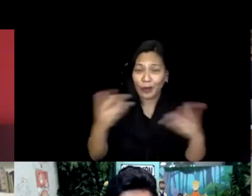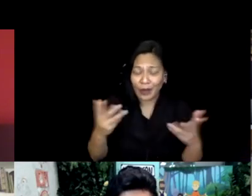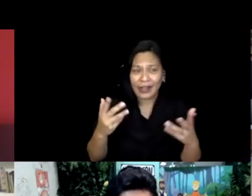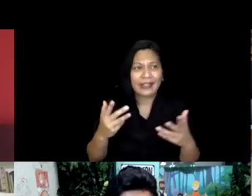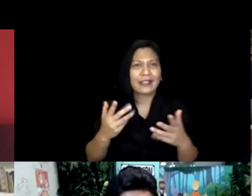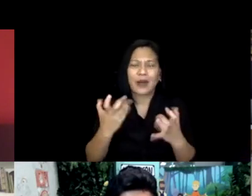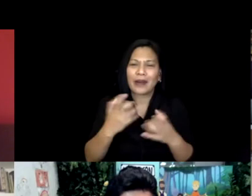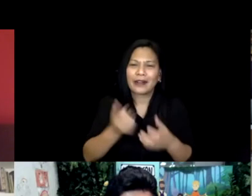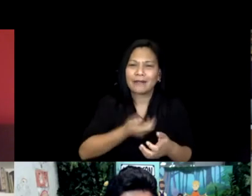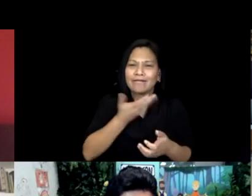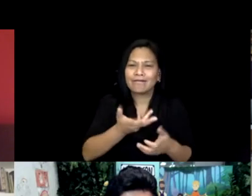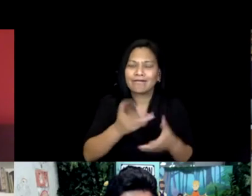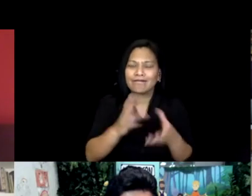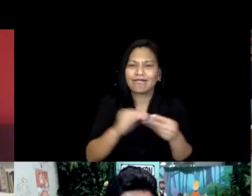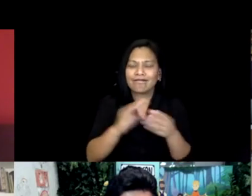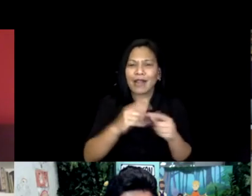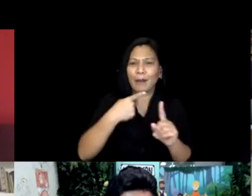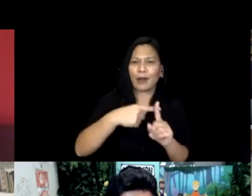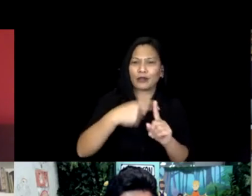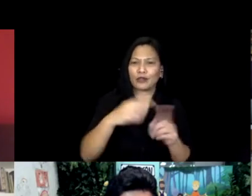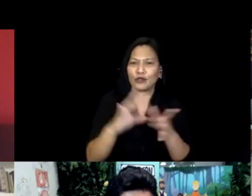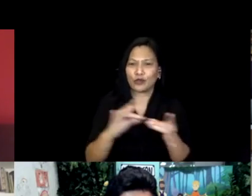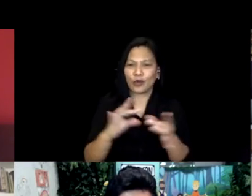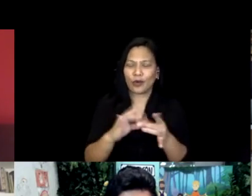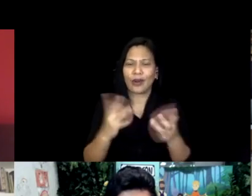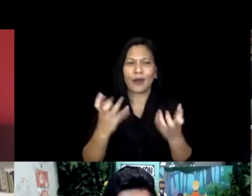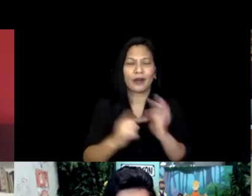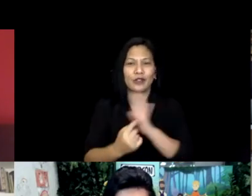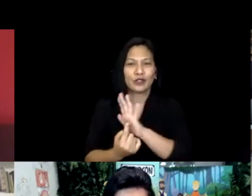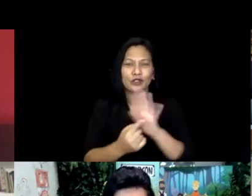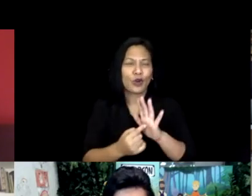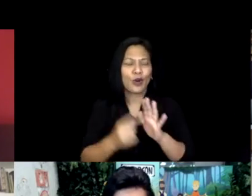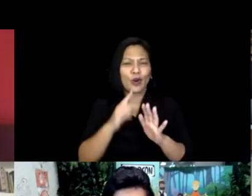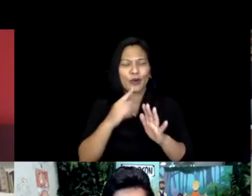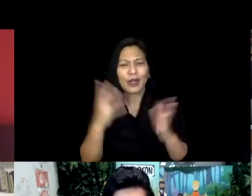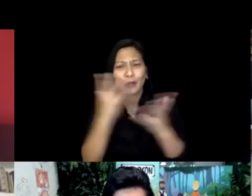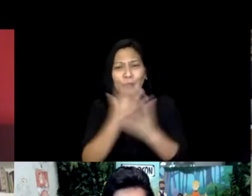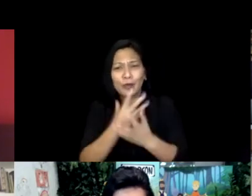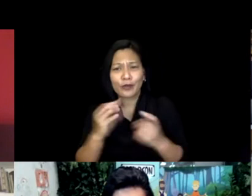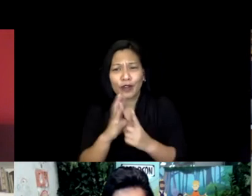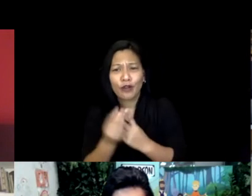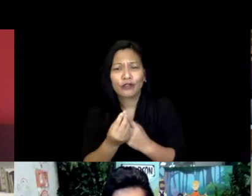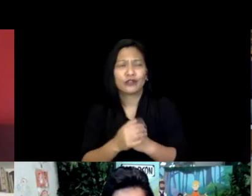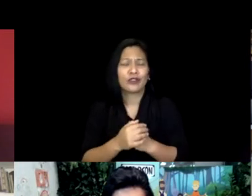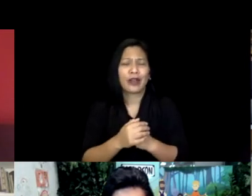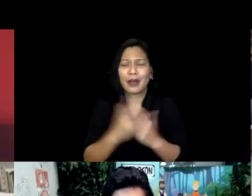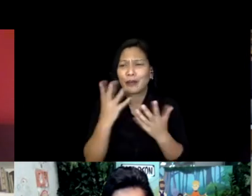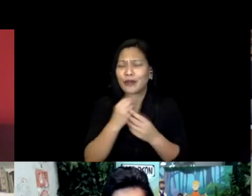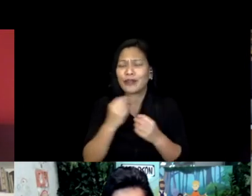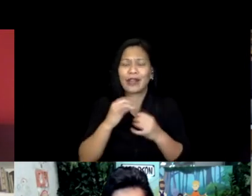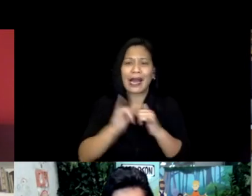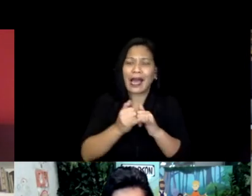story. Like I wanted to present a beautiful and deep culture, a way of somebody being open to that